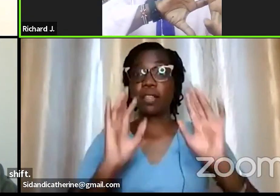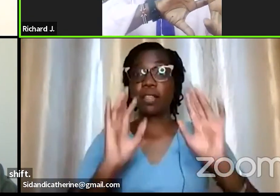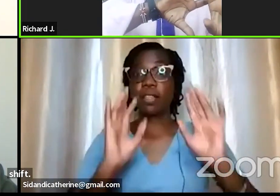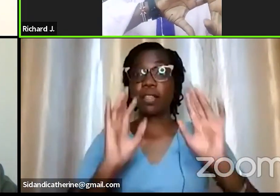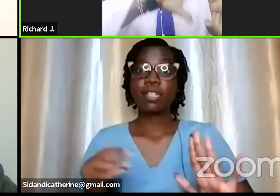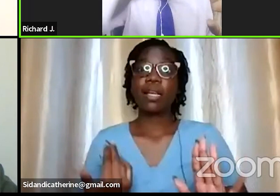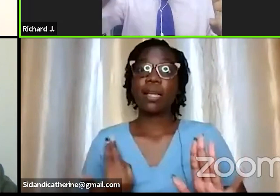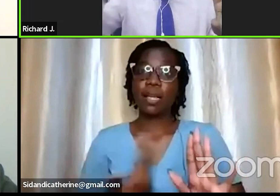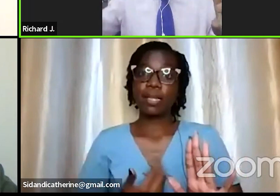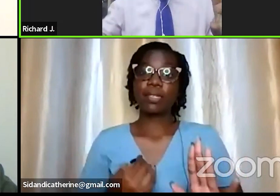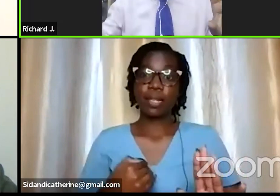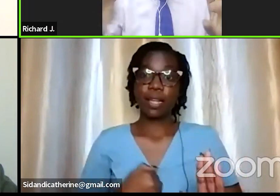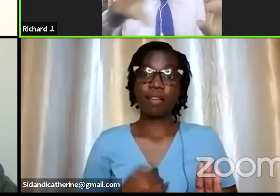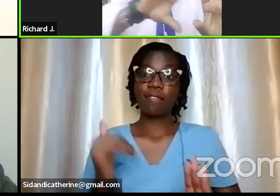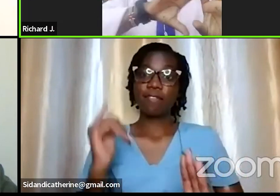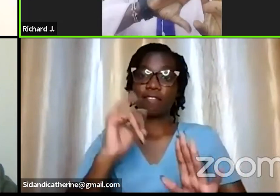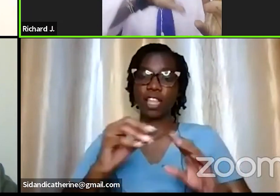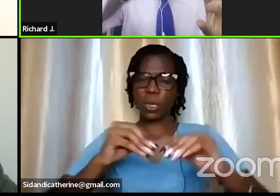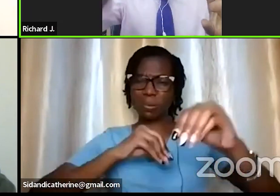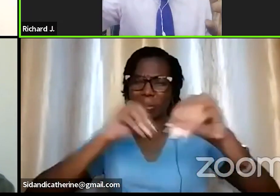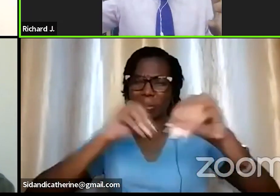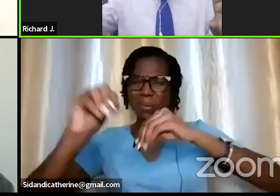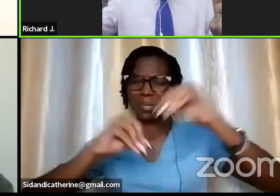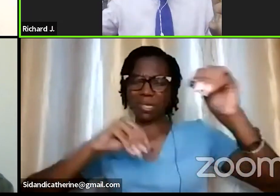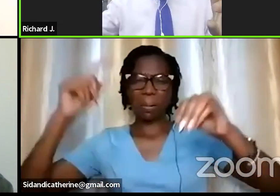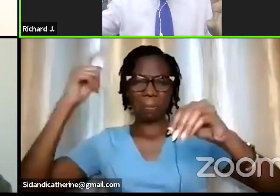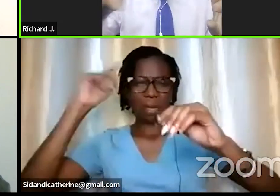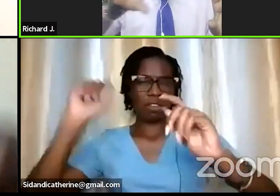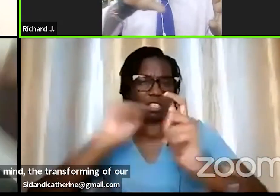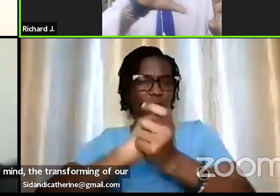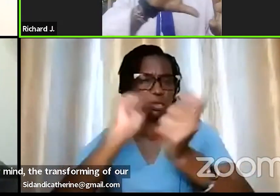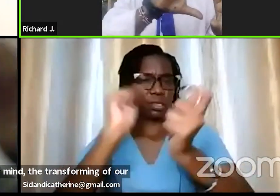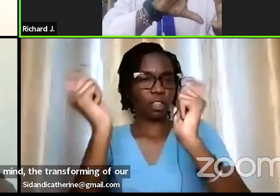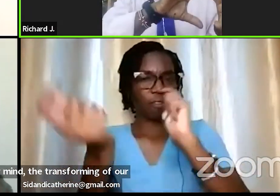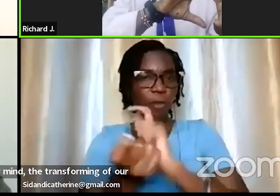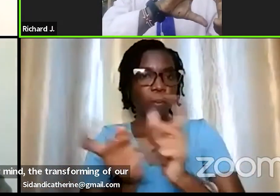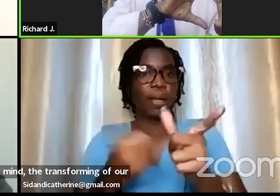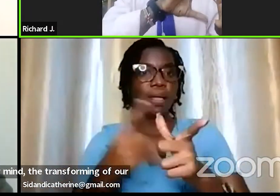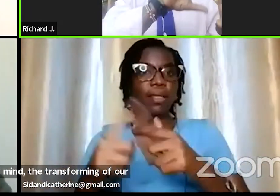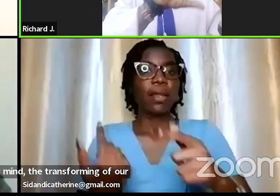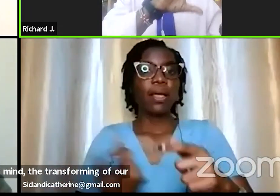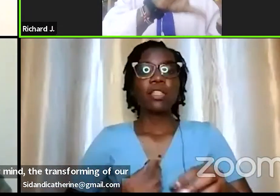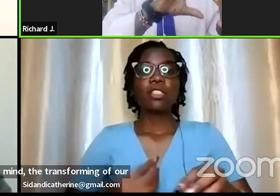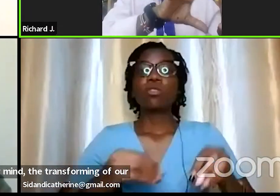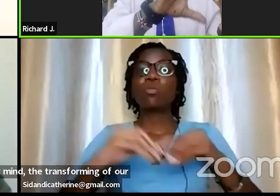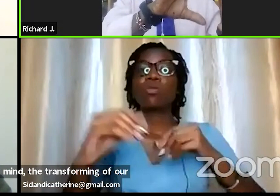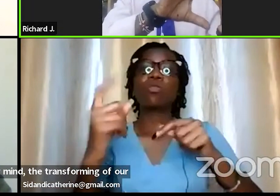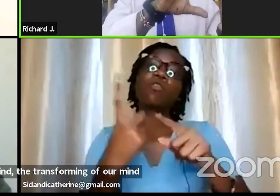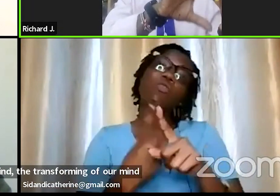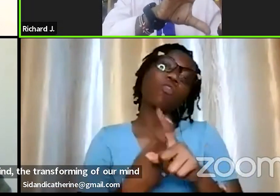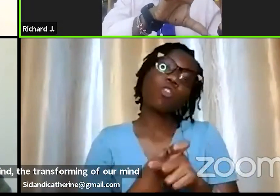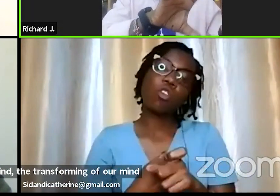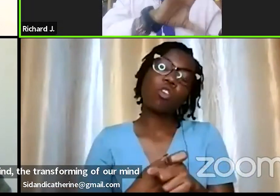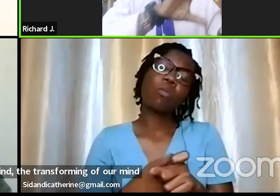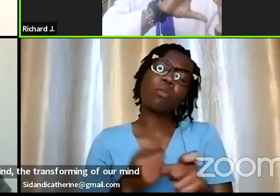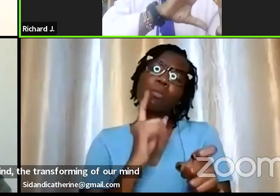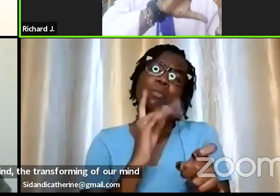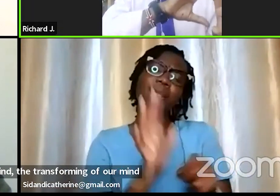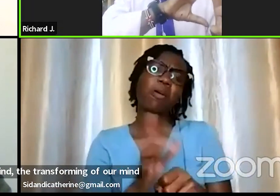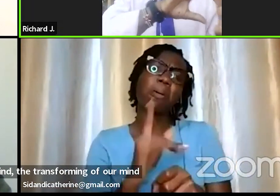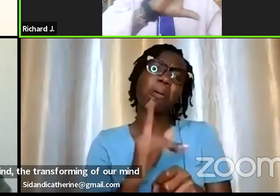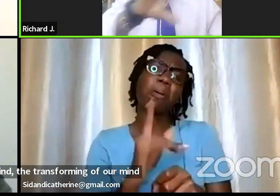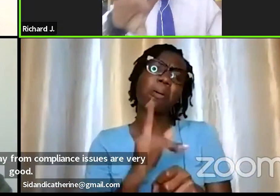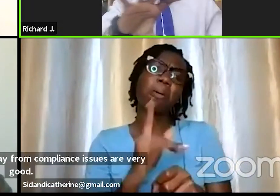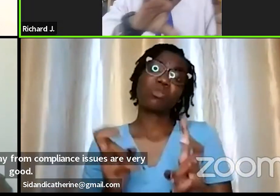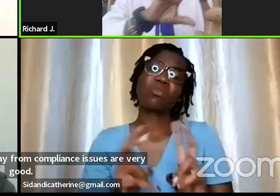that reshaping of our mind, the transforming of our mind, so that we can move away from compliance issues are very good. That